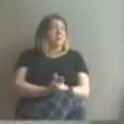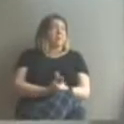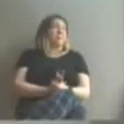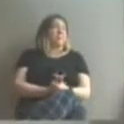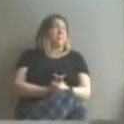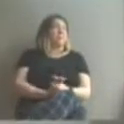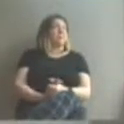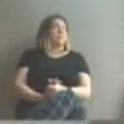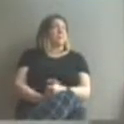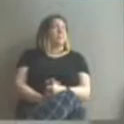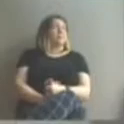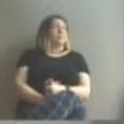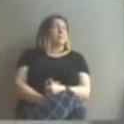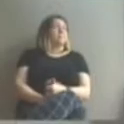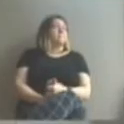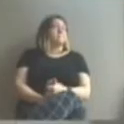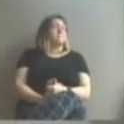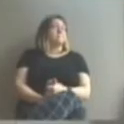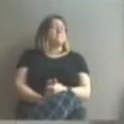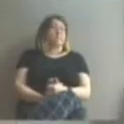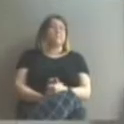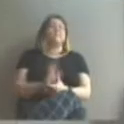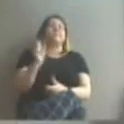you could, yes, please. Okay.